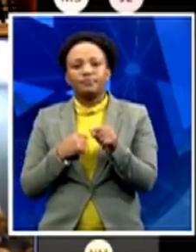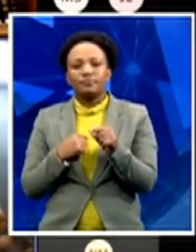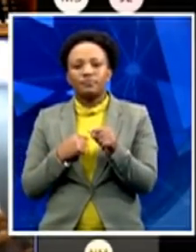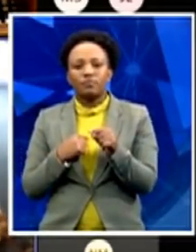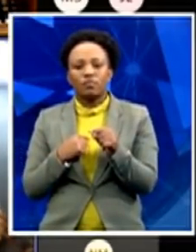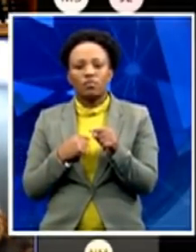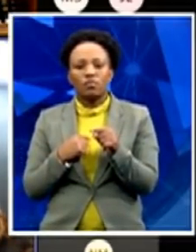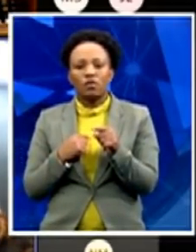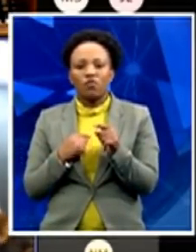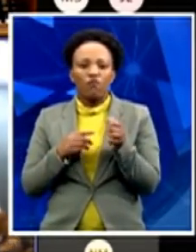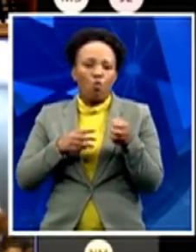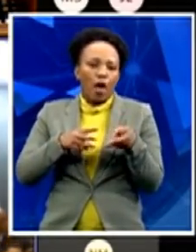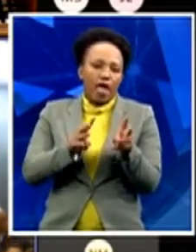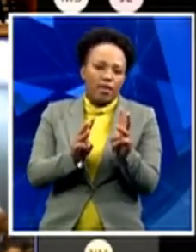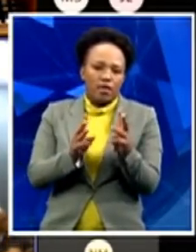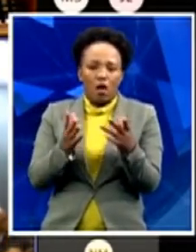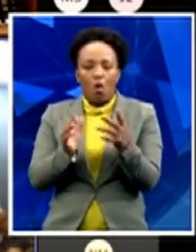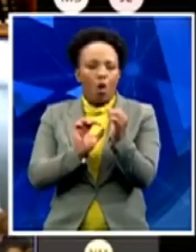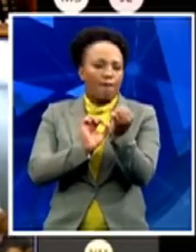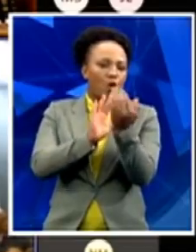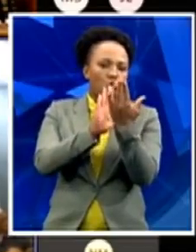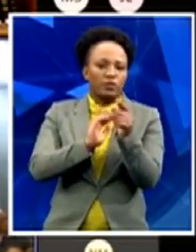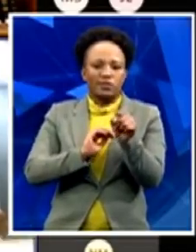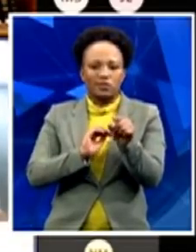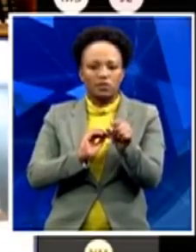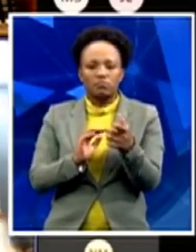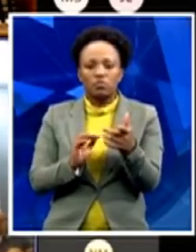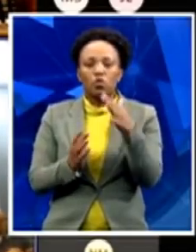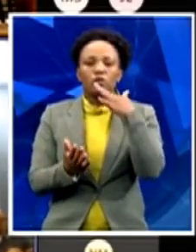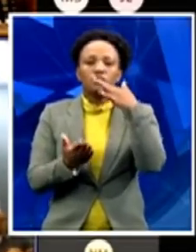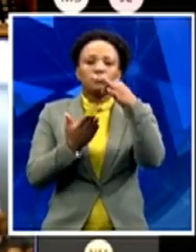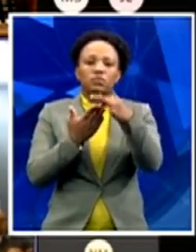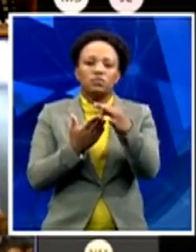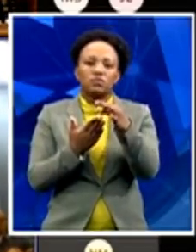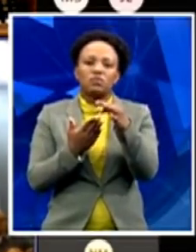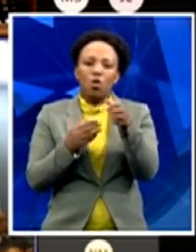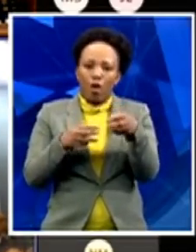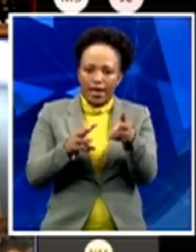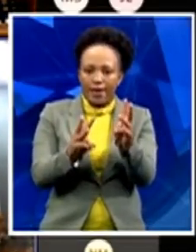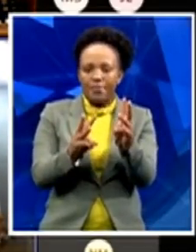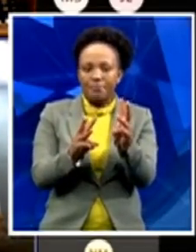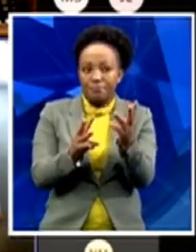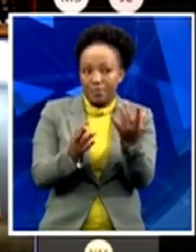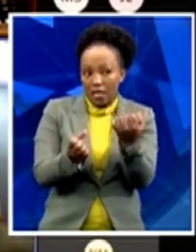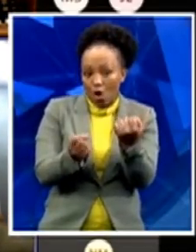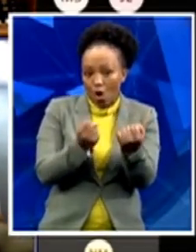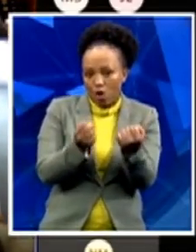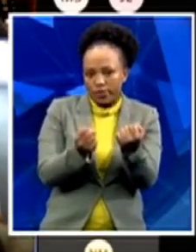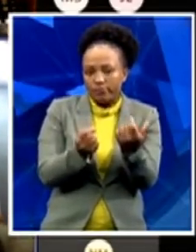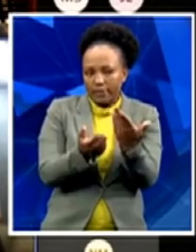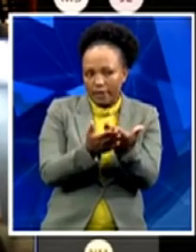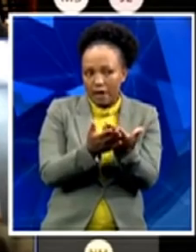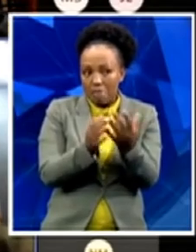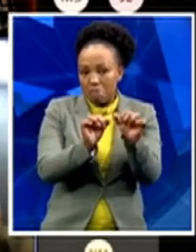we will suggest a particular approach, and then the court may amend it or adjust it or agree with it